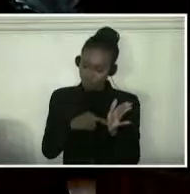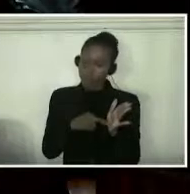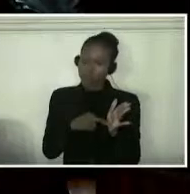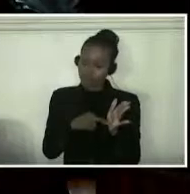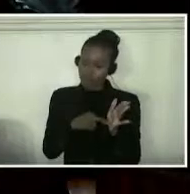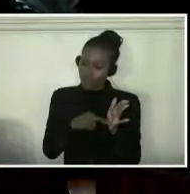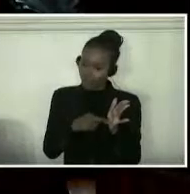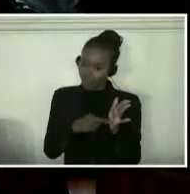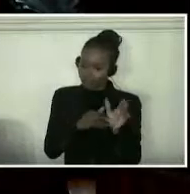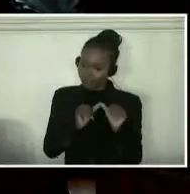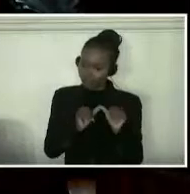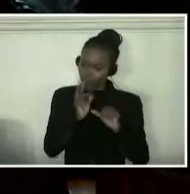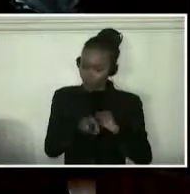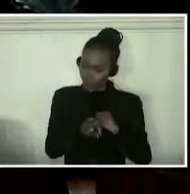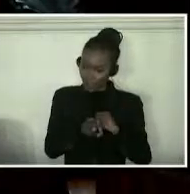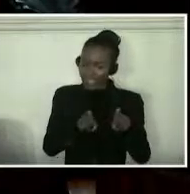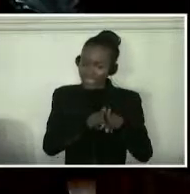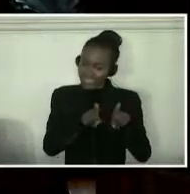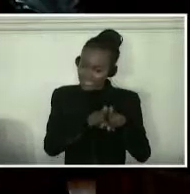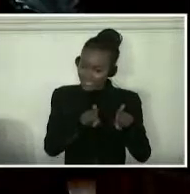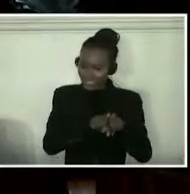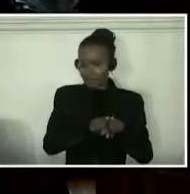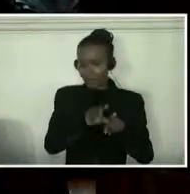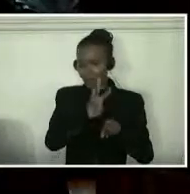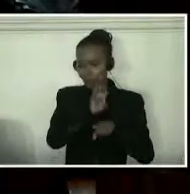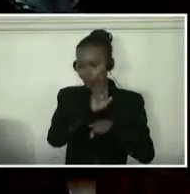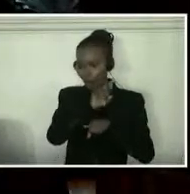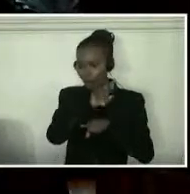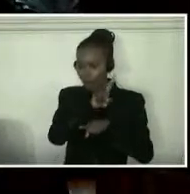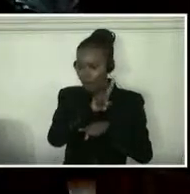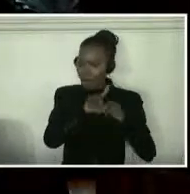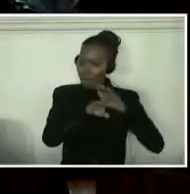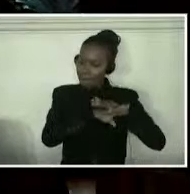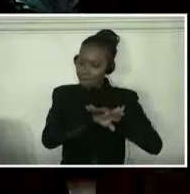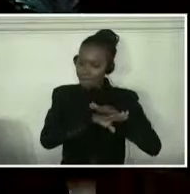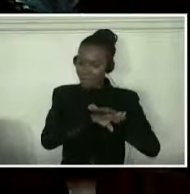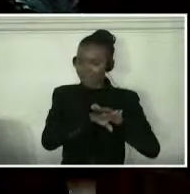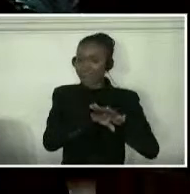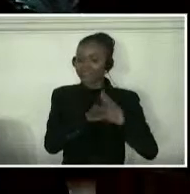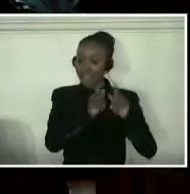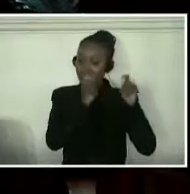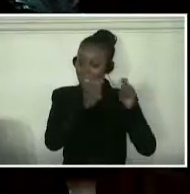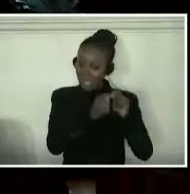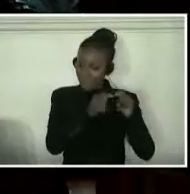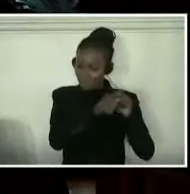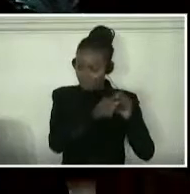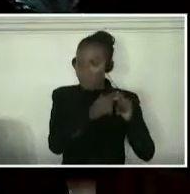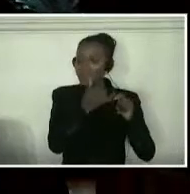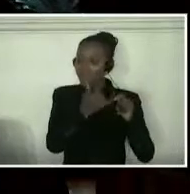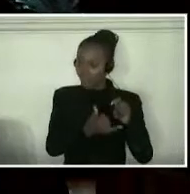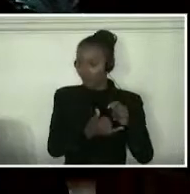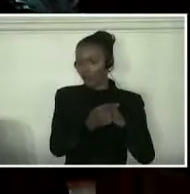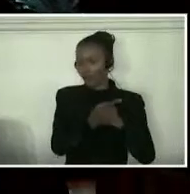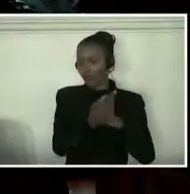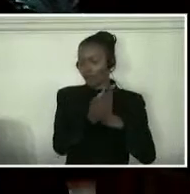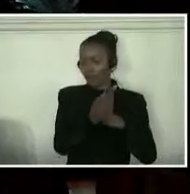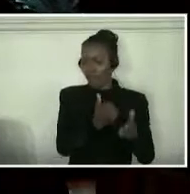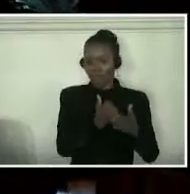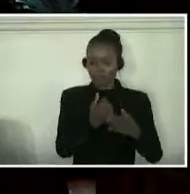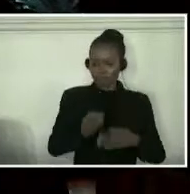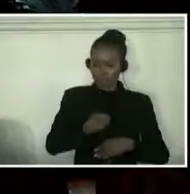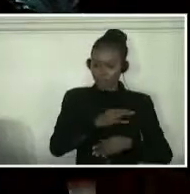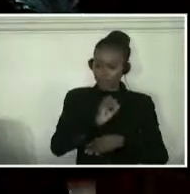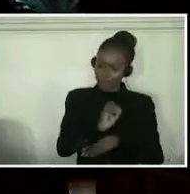gay as well as word-based outreach teams as they are the cornerstone of our primary healthcare the same goes for family health and